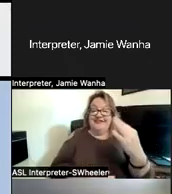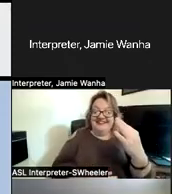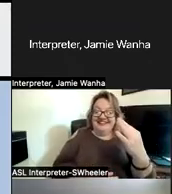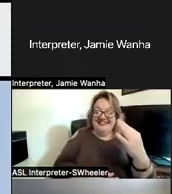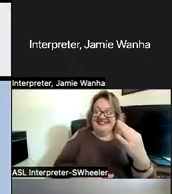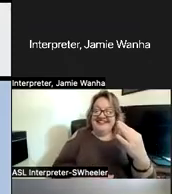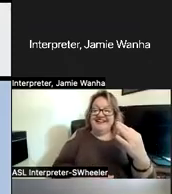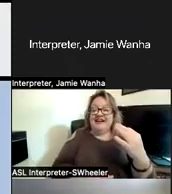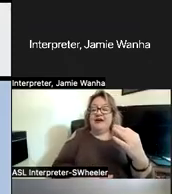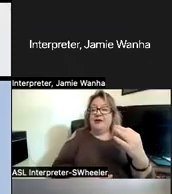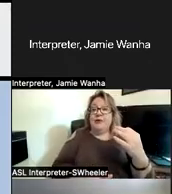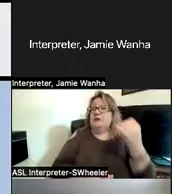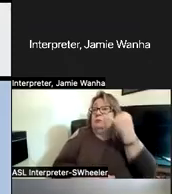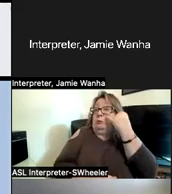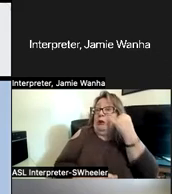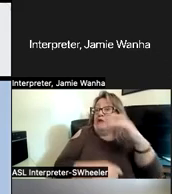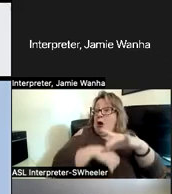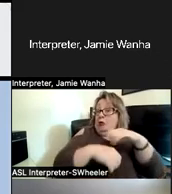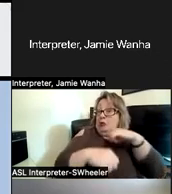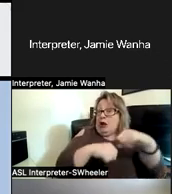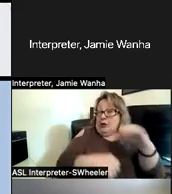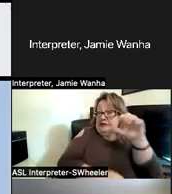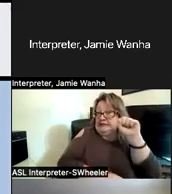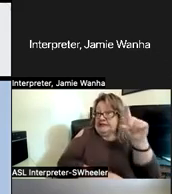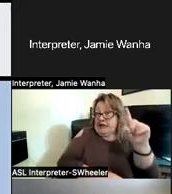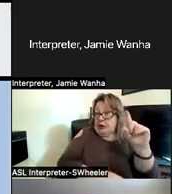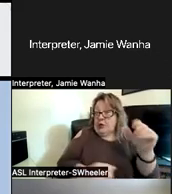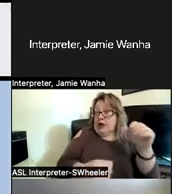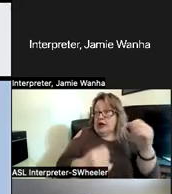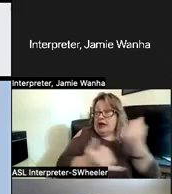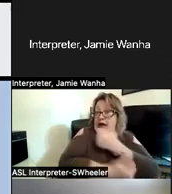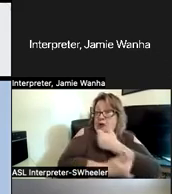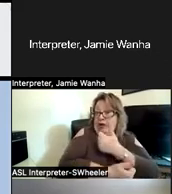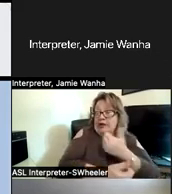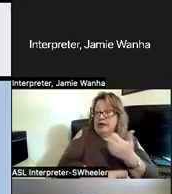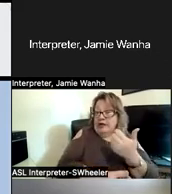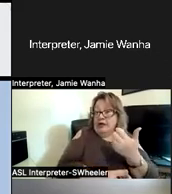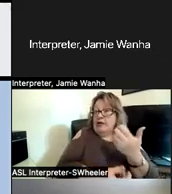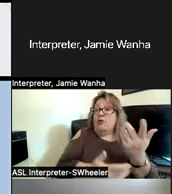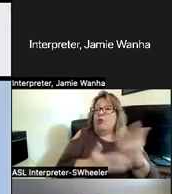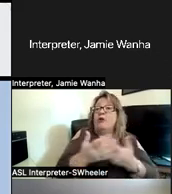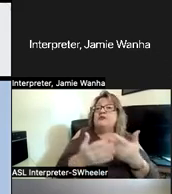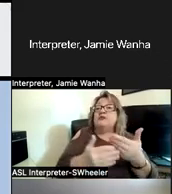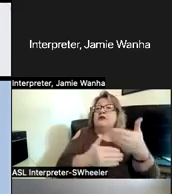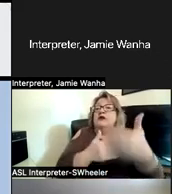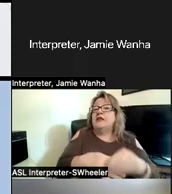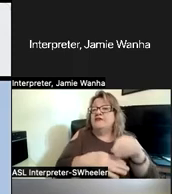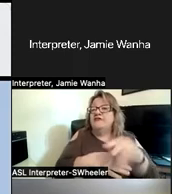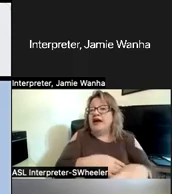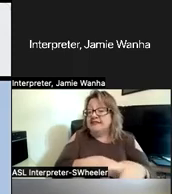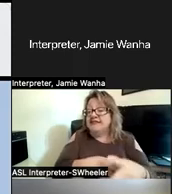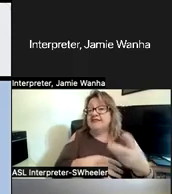what if there is an earthquake in San Diego County, and what are going to be the effects of that earthquake in